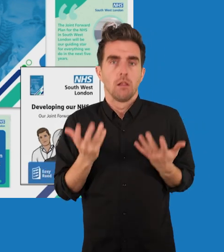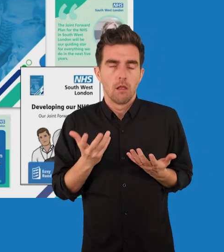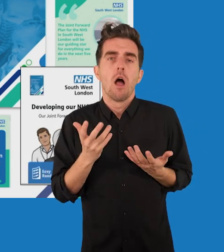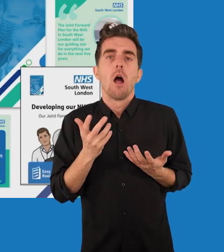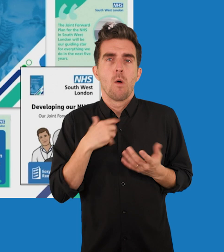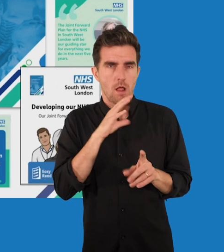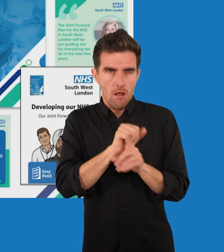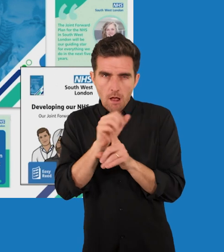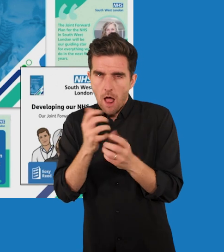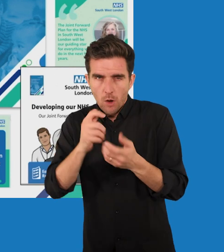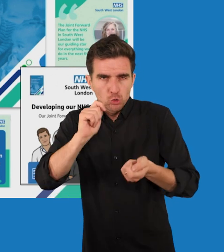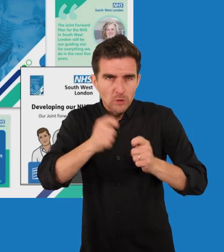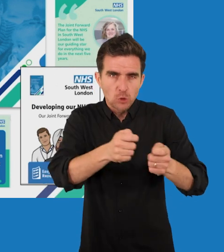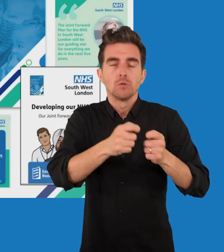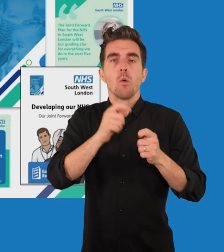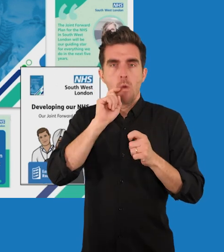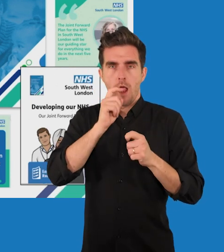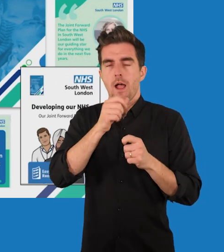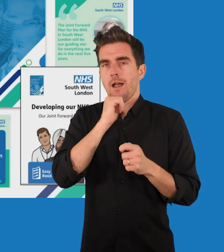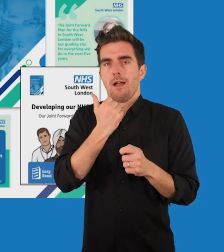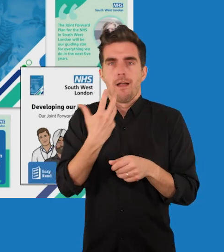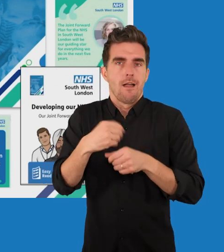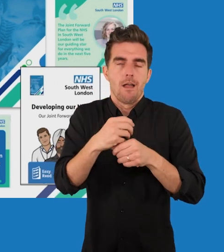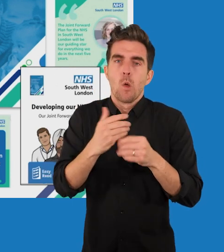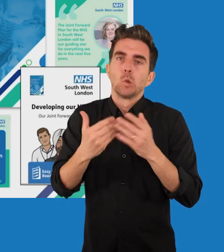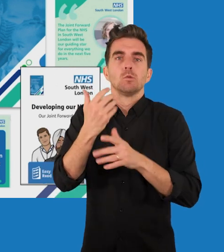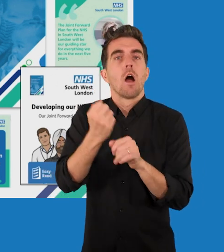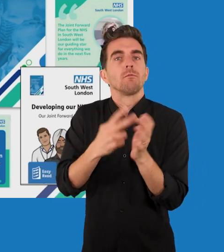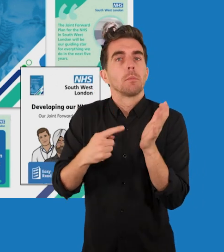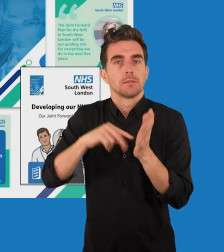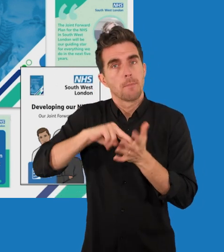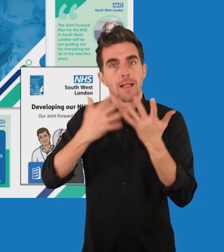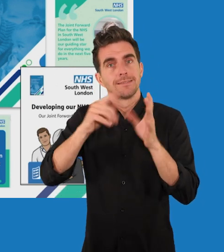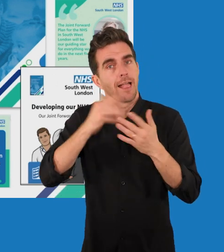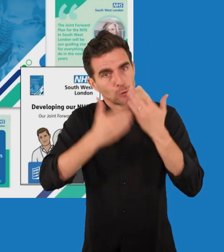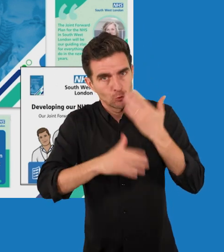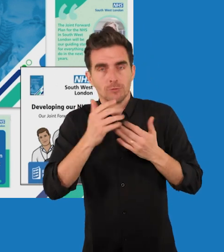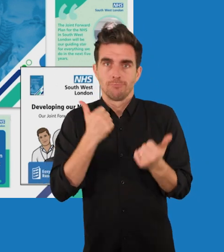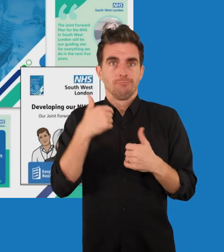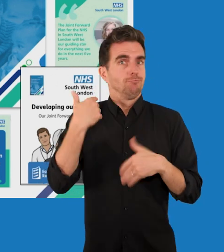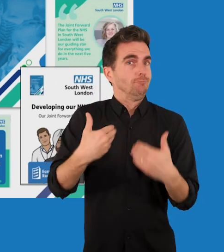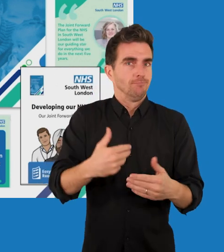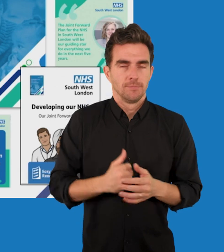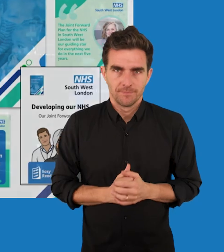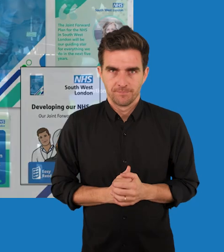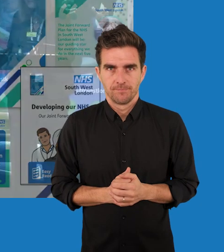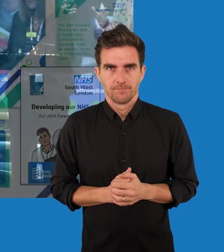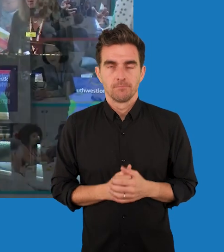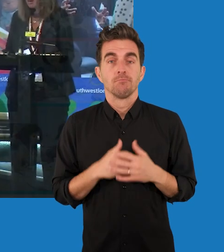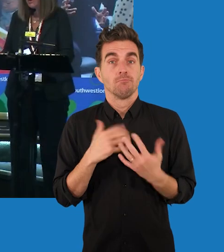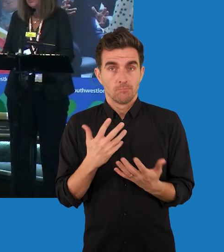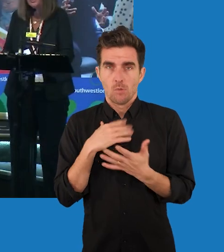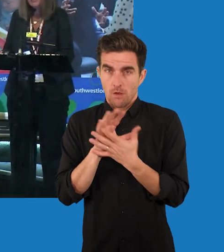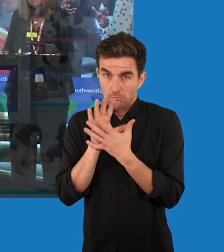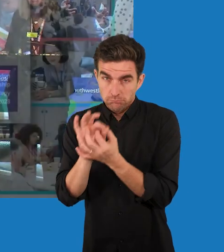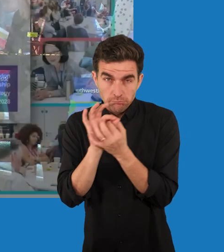already identified in our plan that I think will fit neatly with the new government 10-year plan that is coming for us.